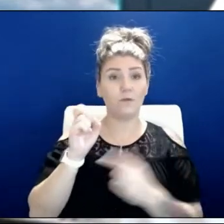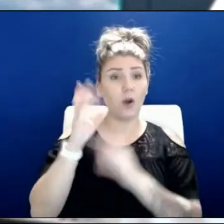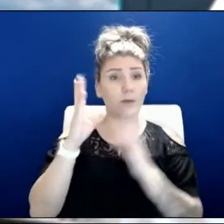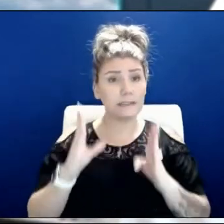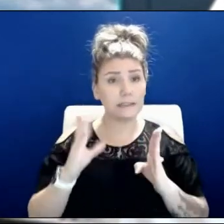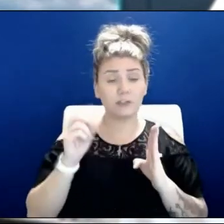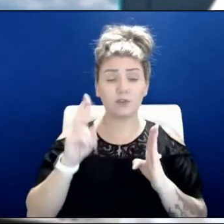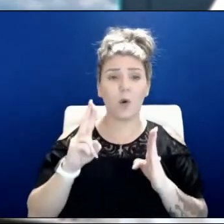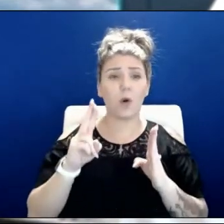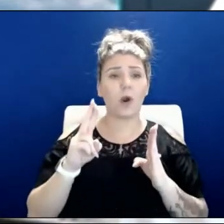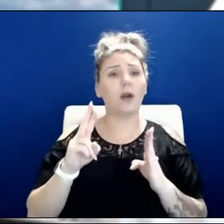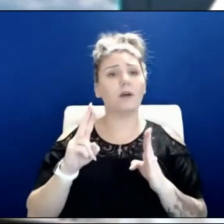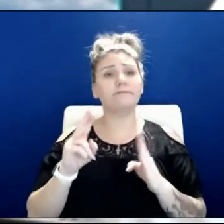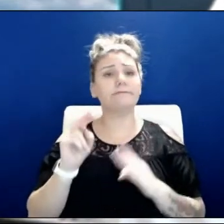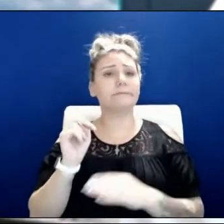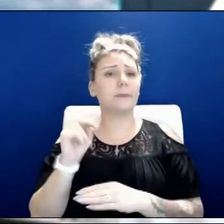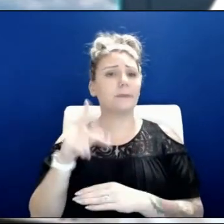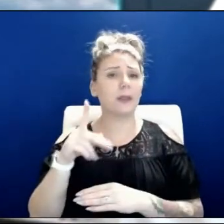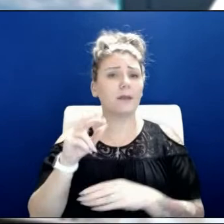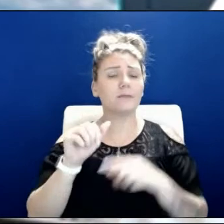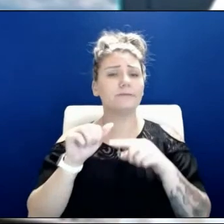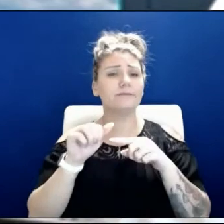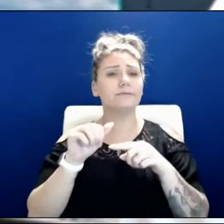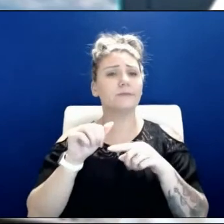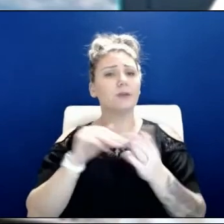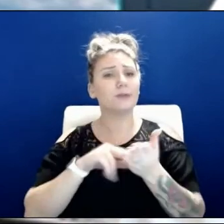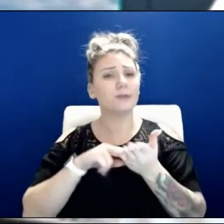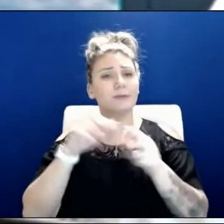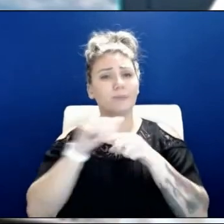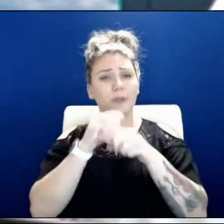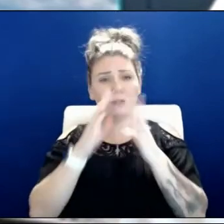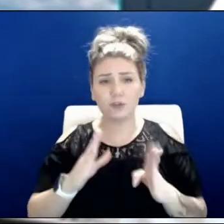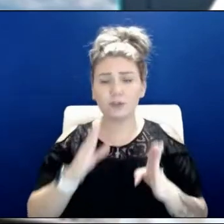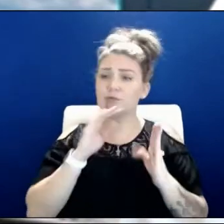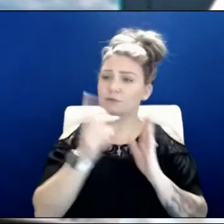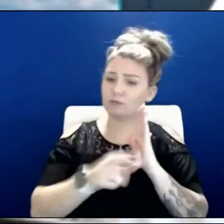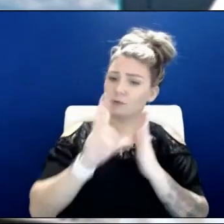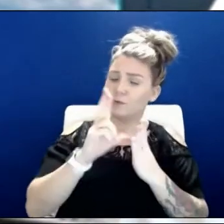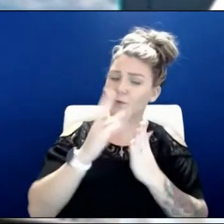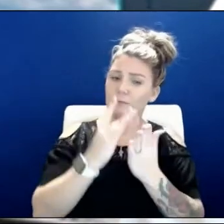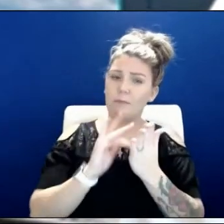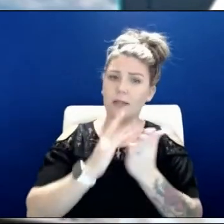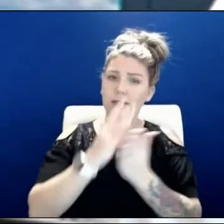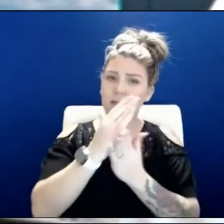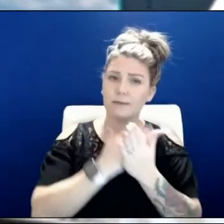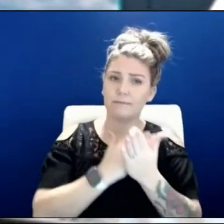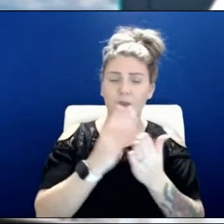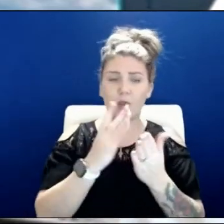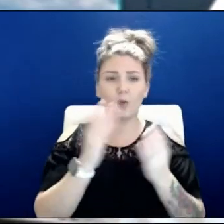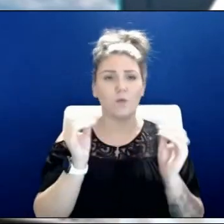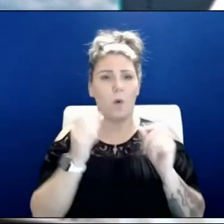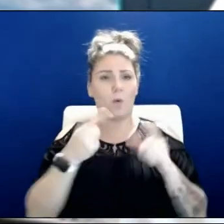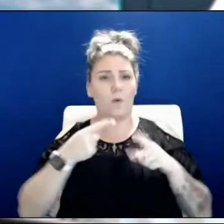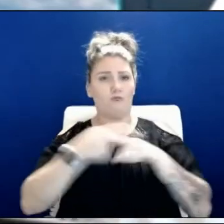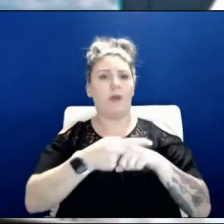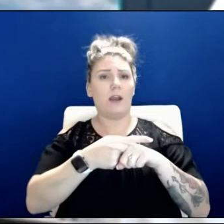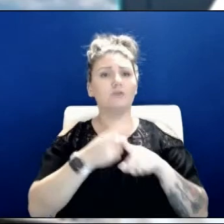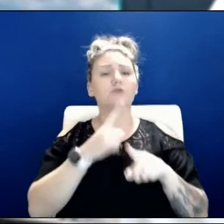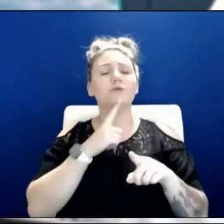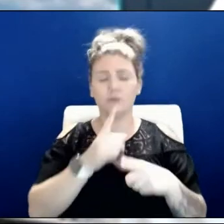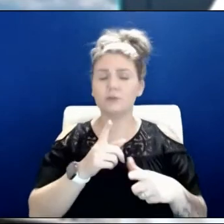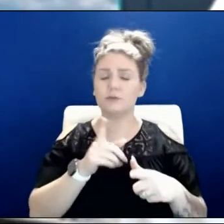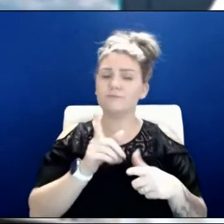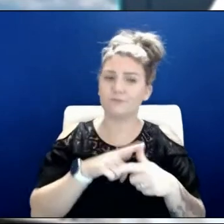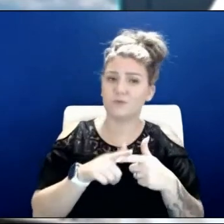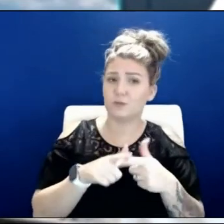can review the medication list and make sure there are no severe drug interactions, I think it's a way to get those